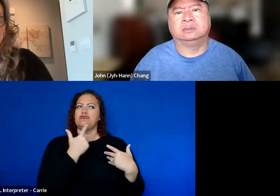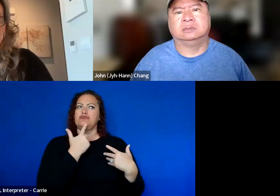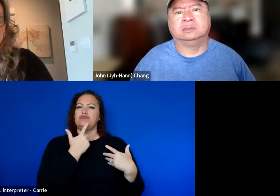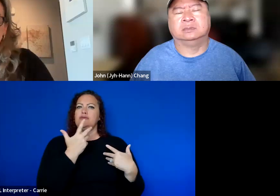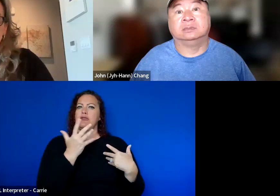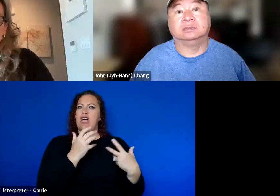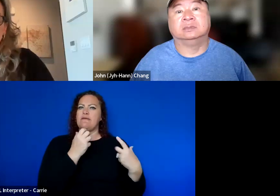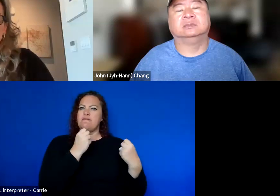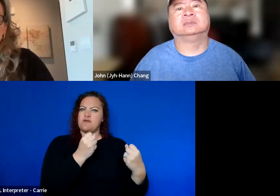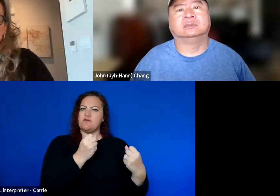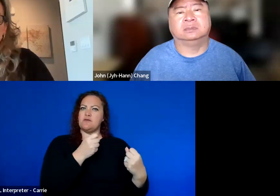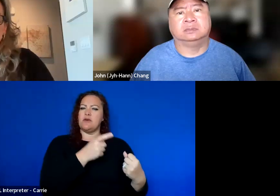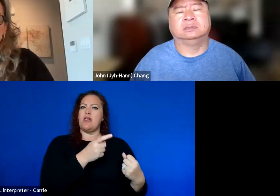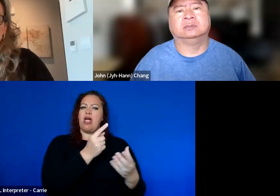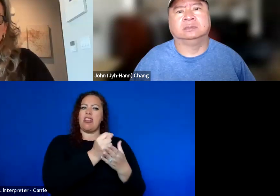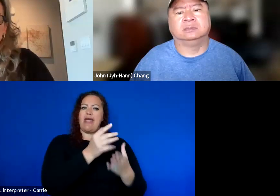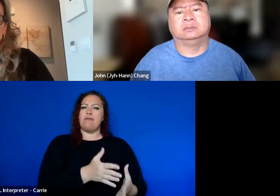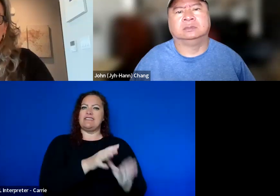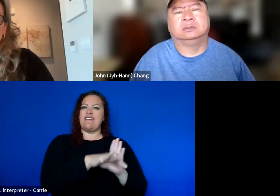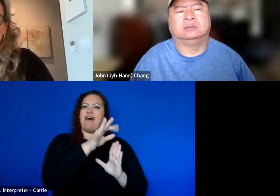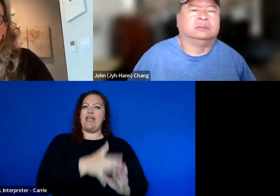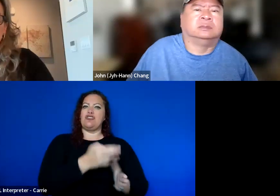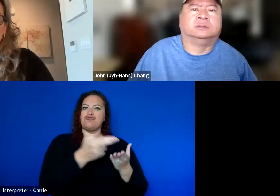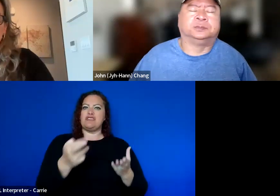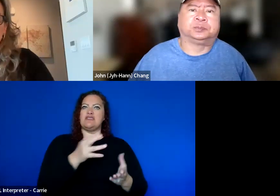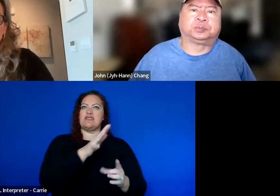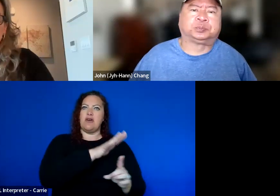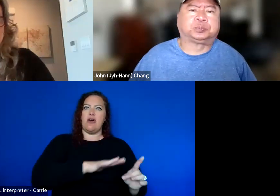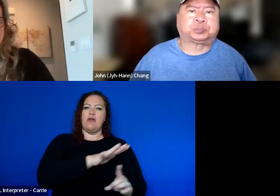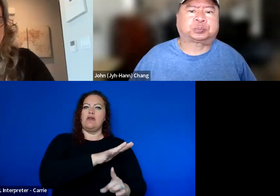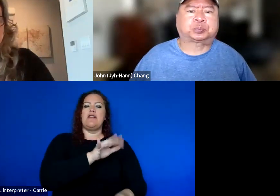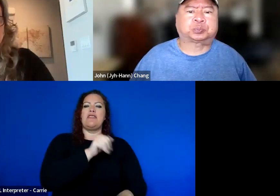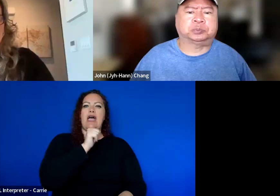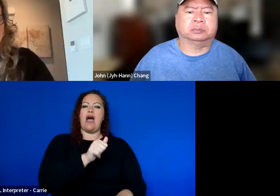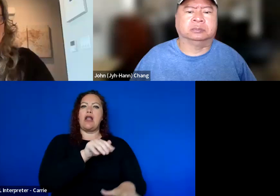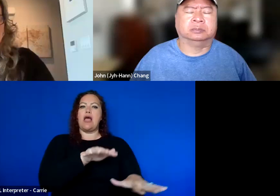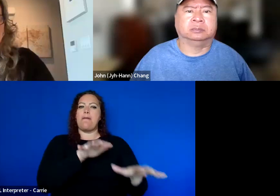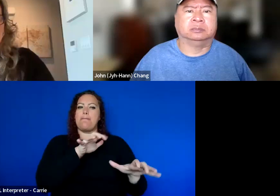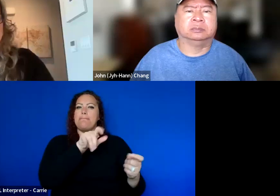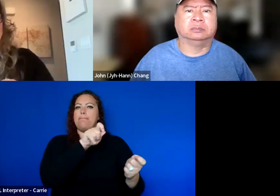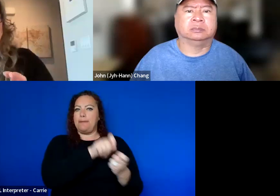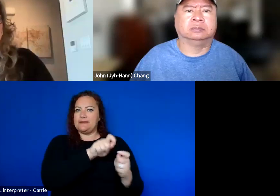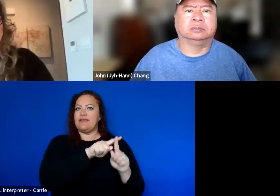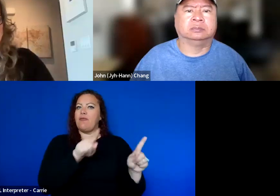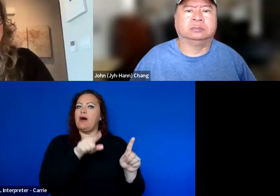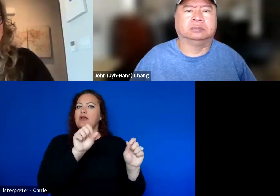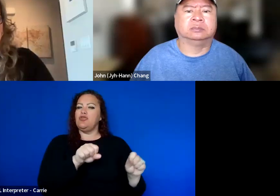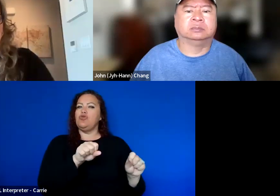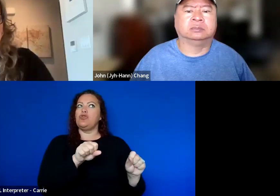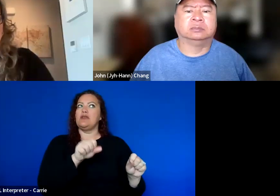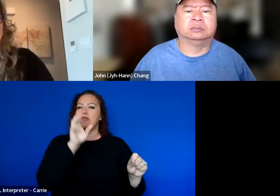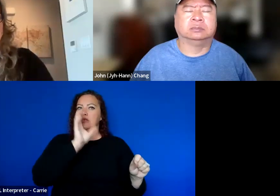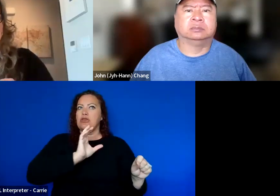finder resources out there that aren't paralysis specific, but you can do